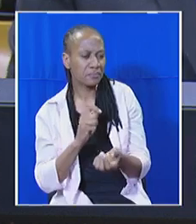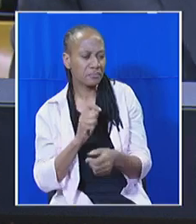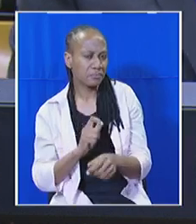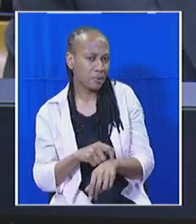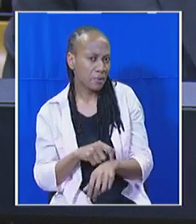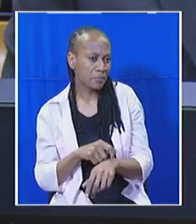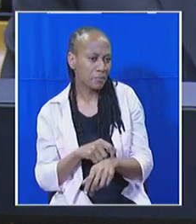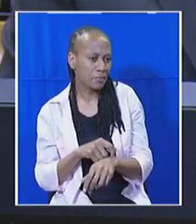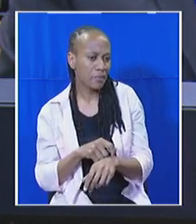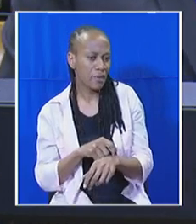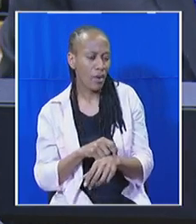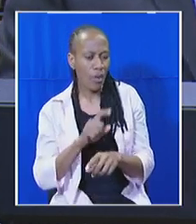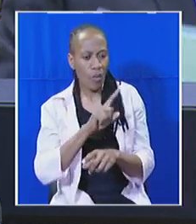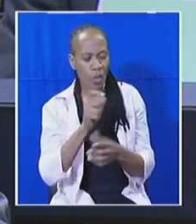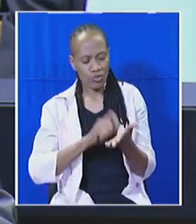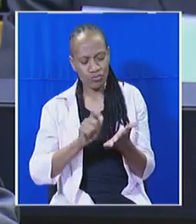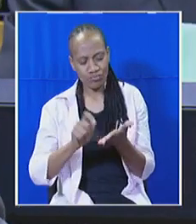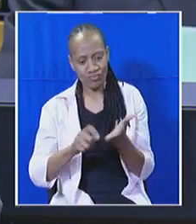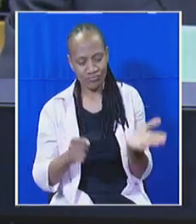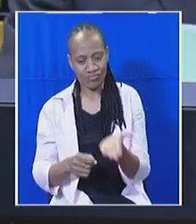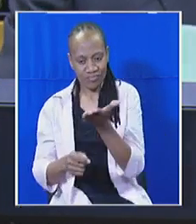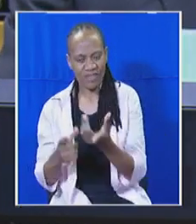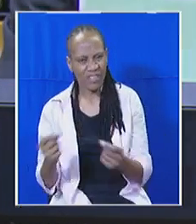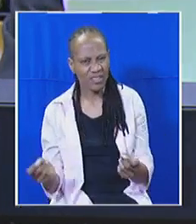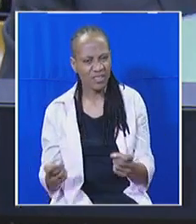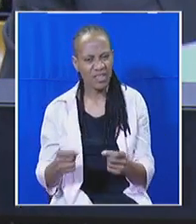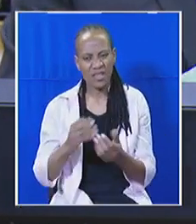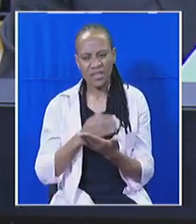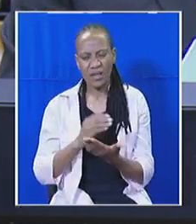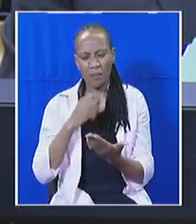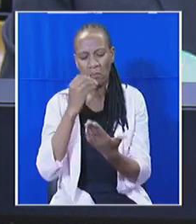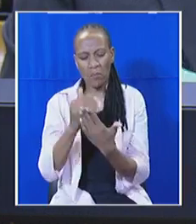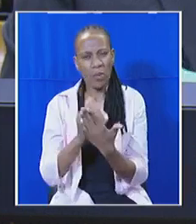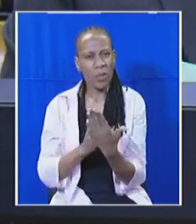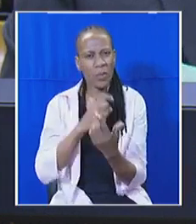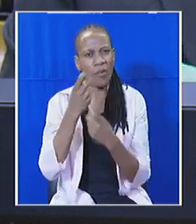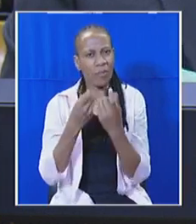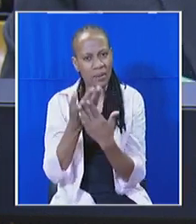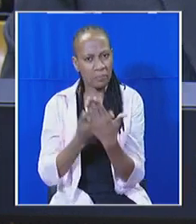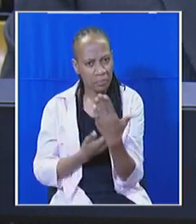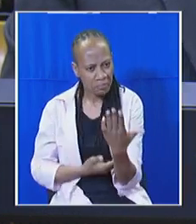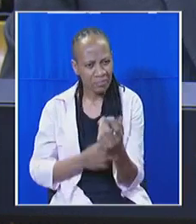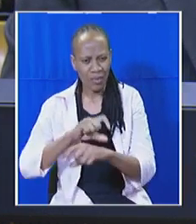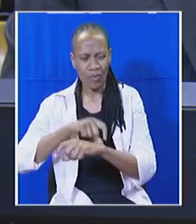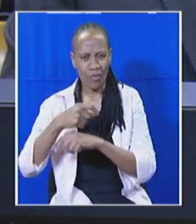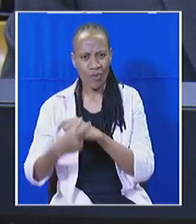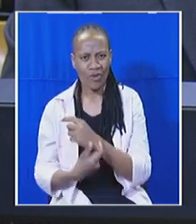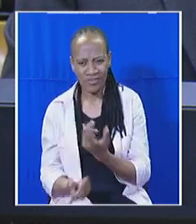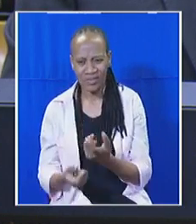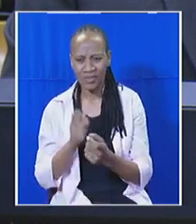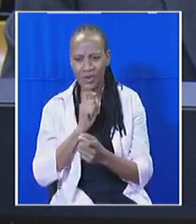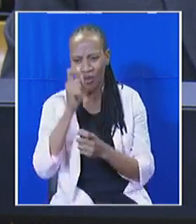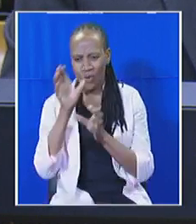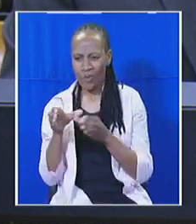this parliament, through media queries, press conferences, in parliamentary portfolio committees